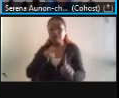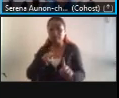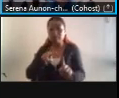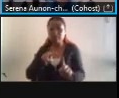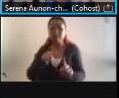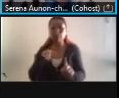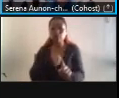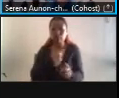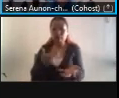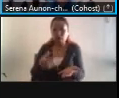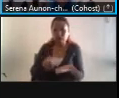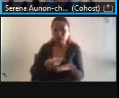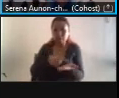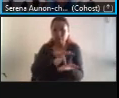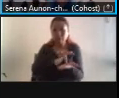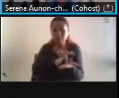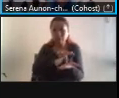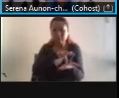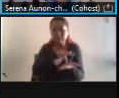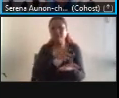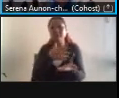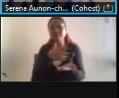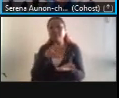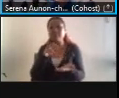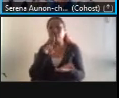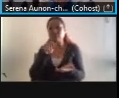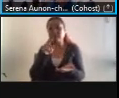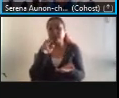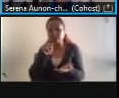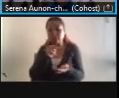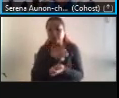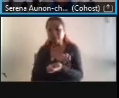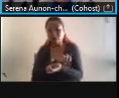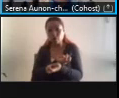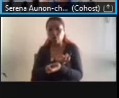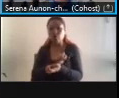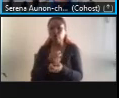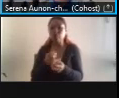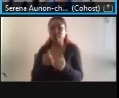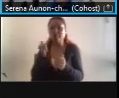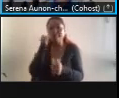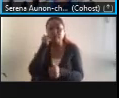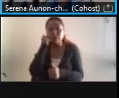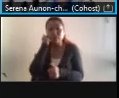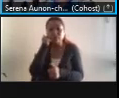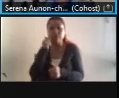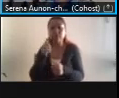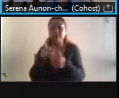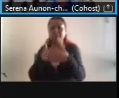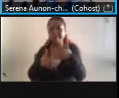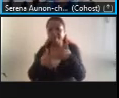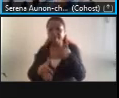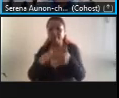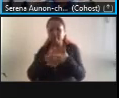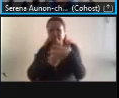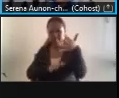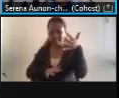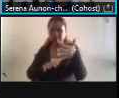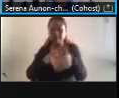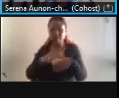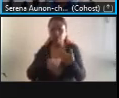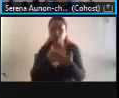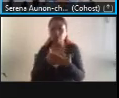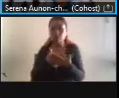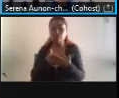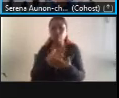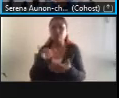bone, radiation, urination, menstruation, everything on orbit, you realize how important behavior